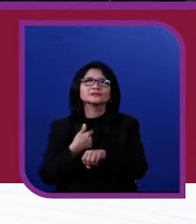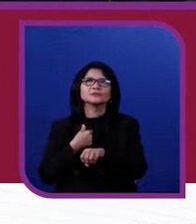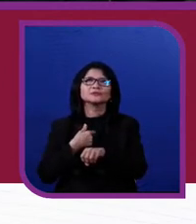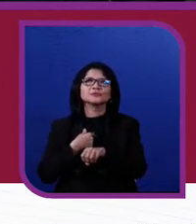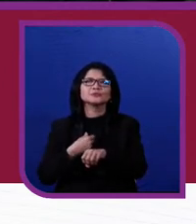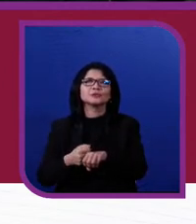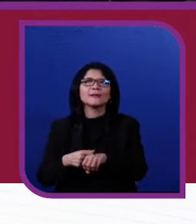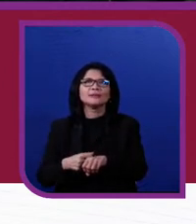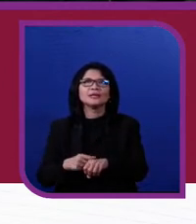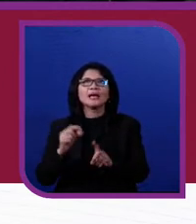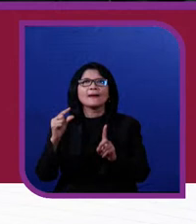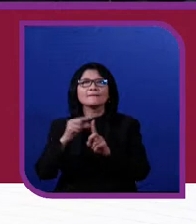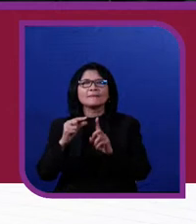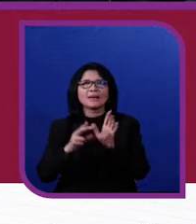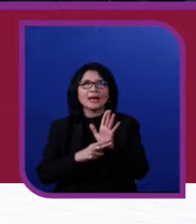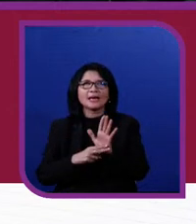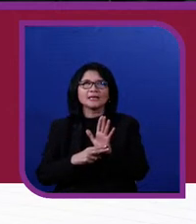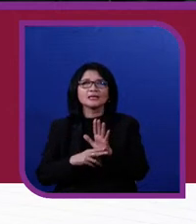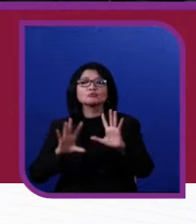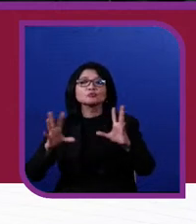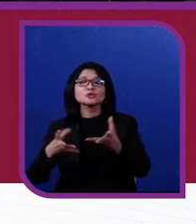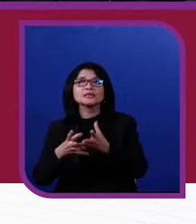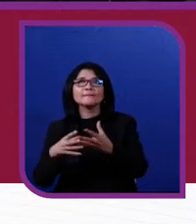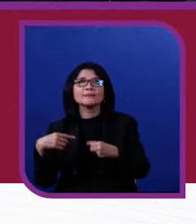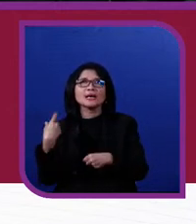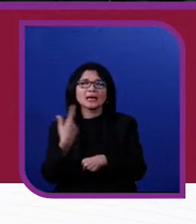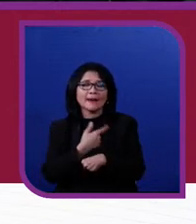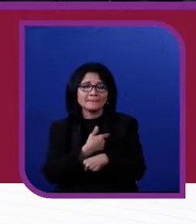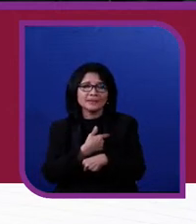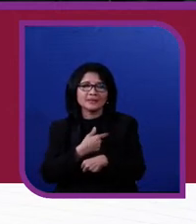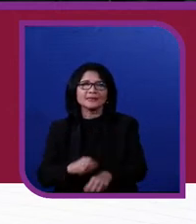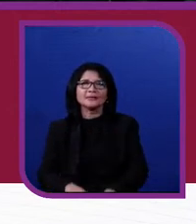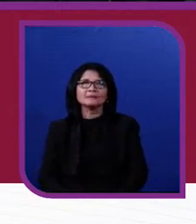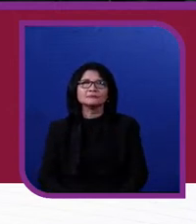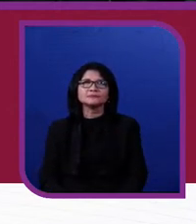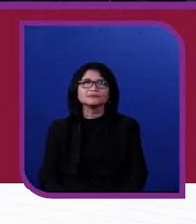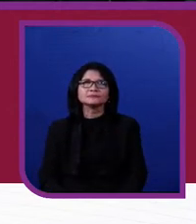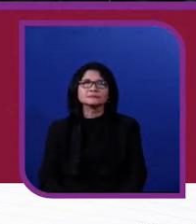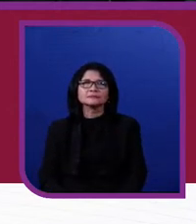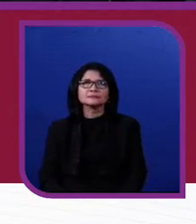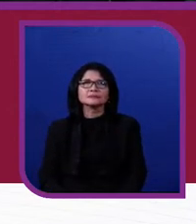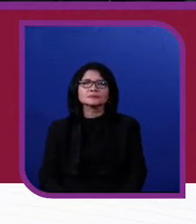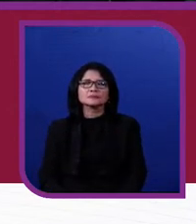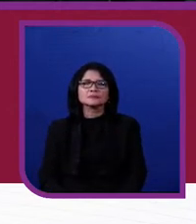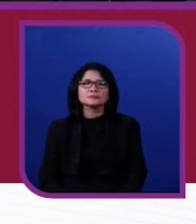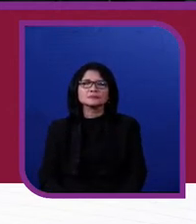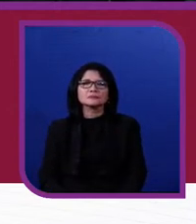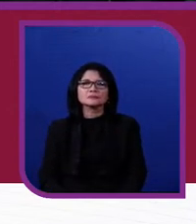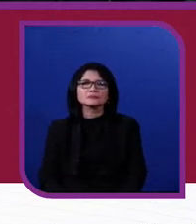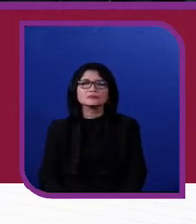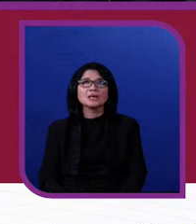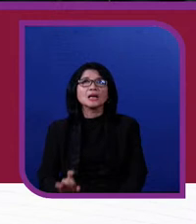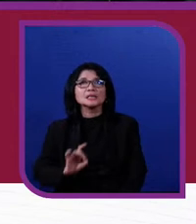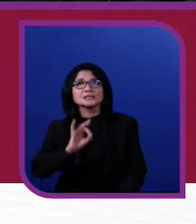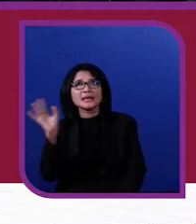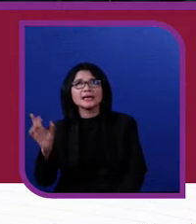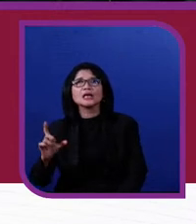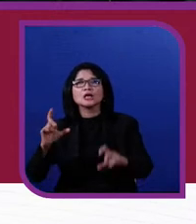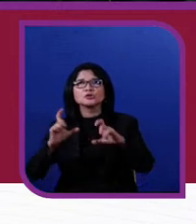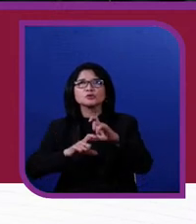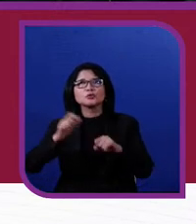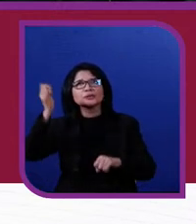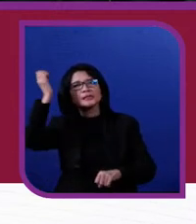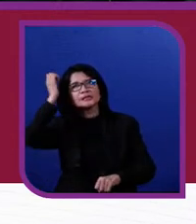antena We also not charge Green Suko retail Suko and Project financing